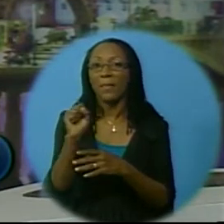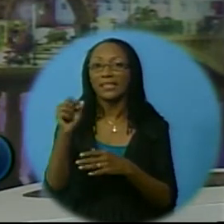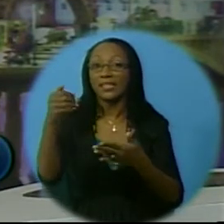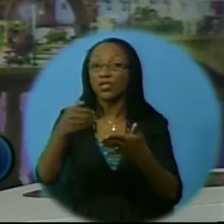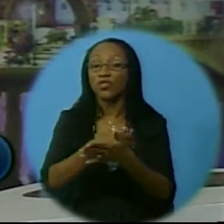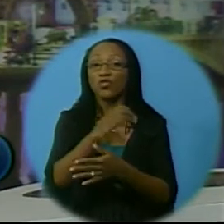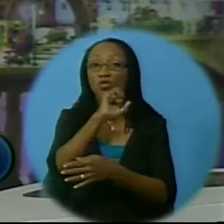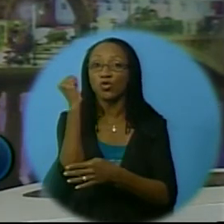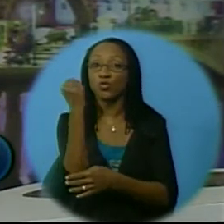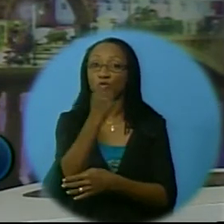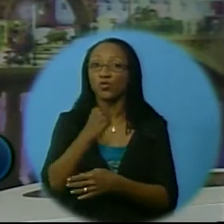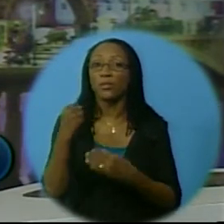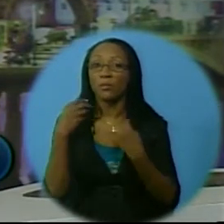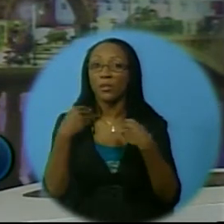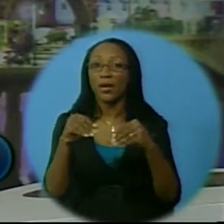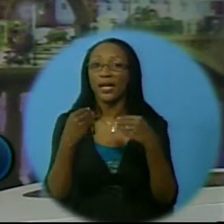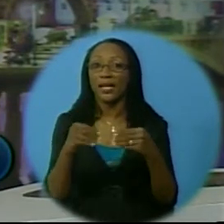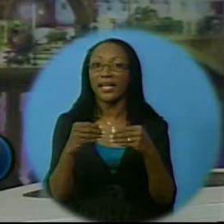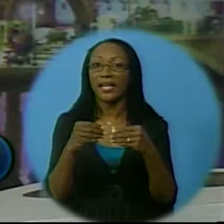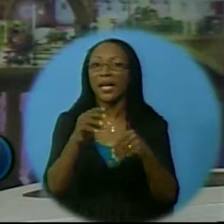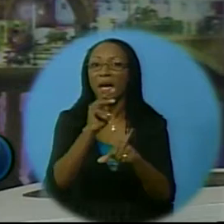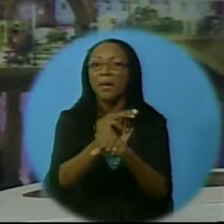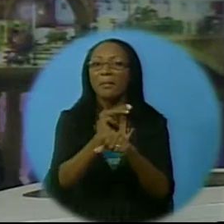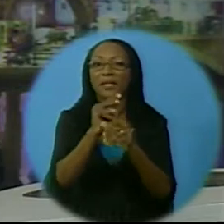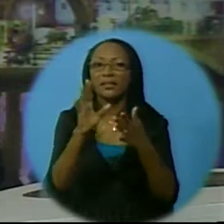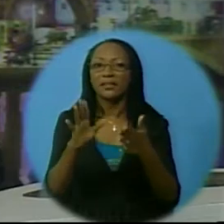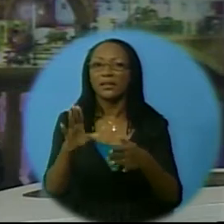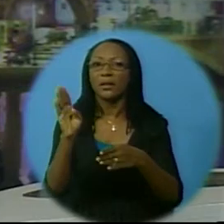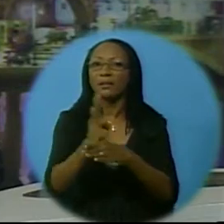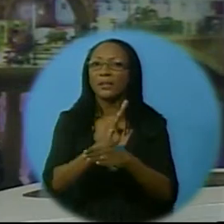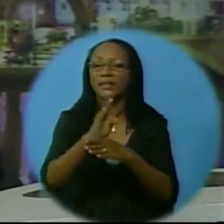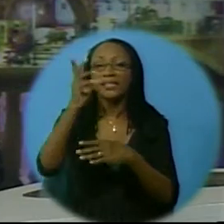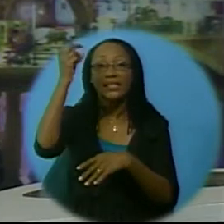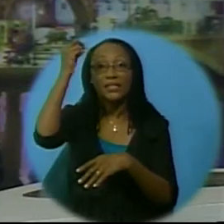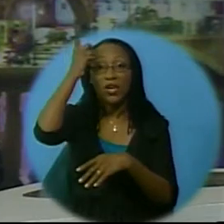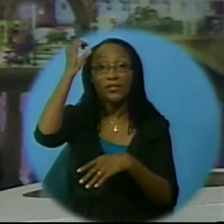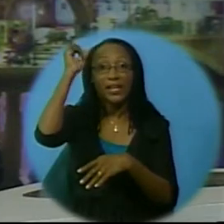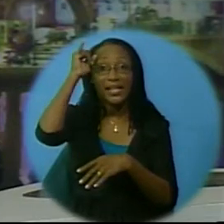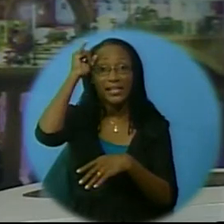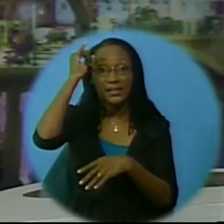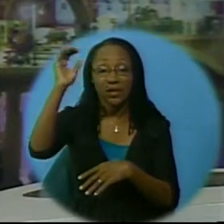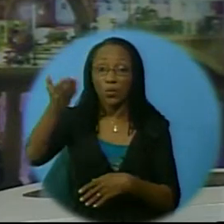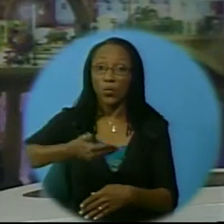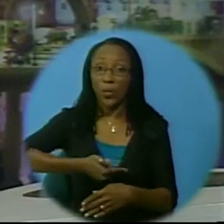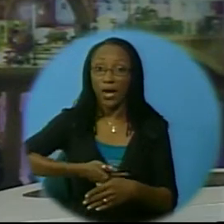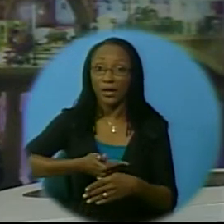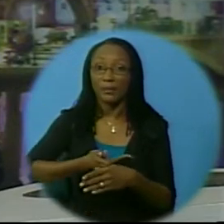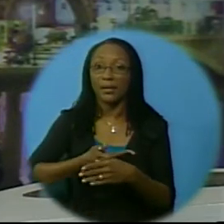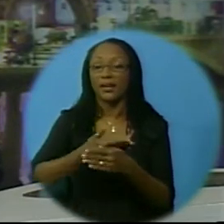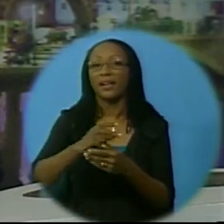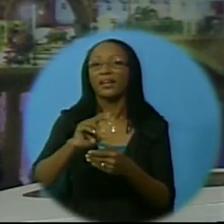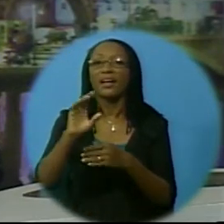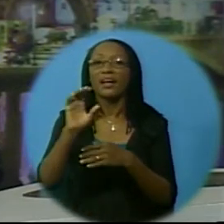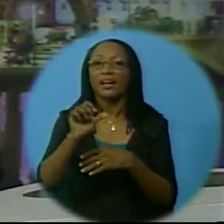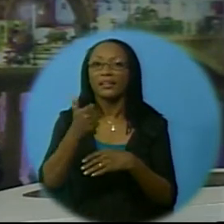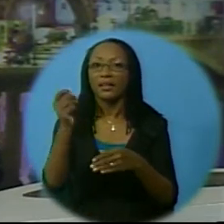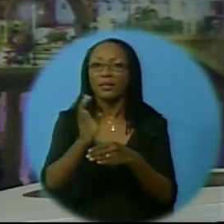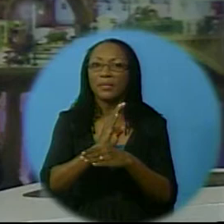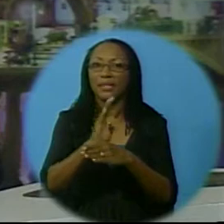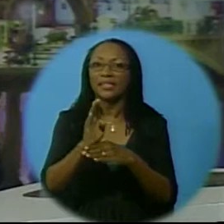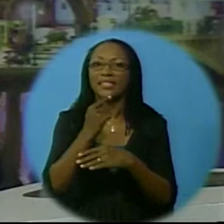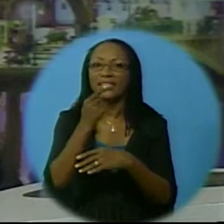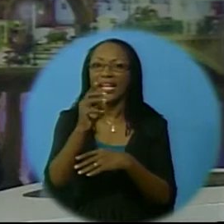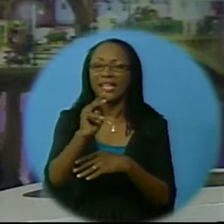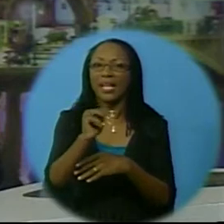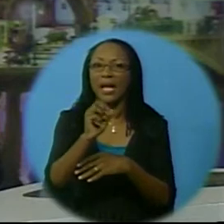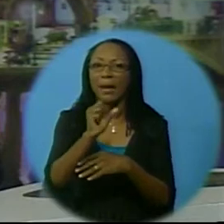newest supermarket location. And Minister of Commerce Donville Innes is welcoming the increased investment, telling critics of the Massey brand